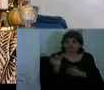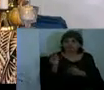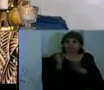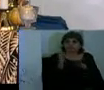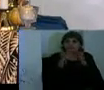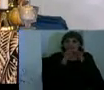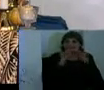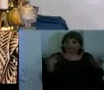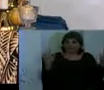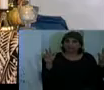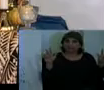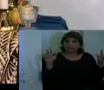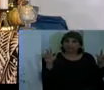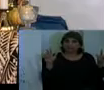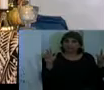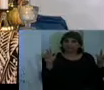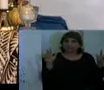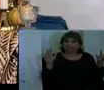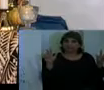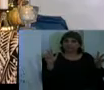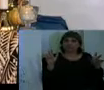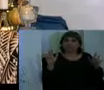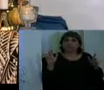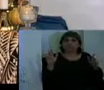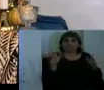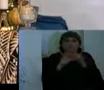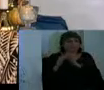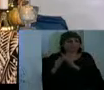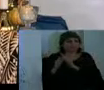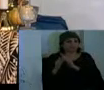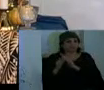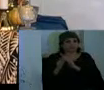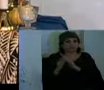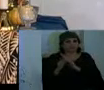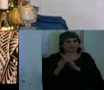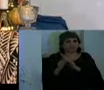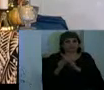took bread and he blessed it and he broke it.